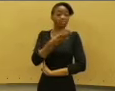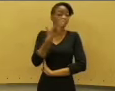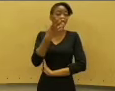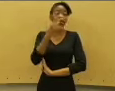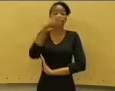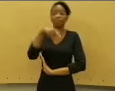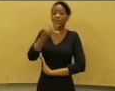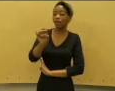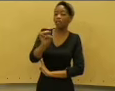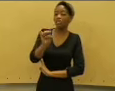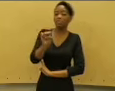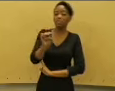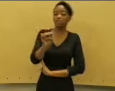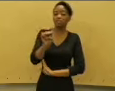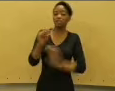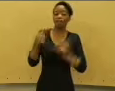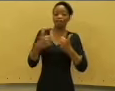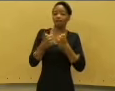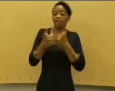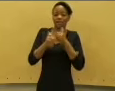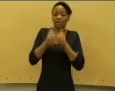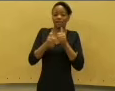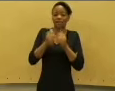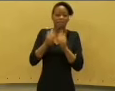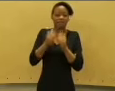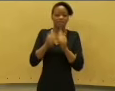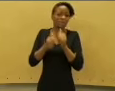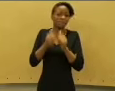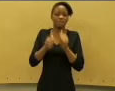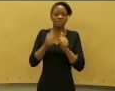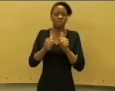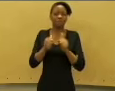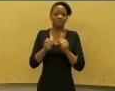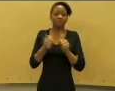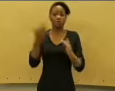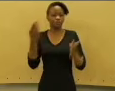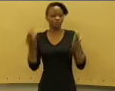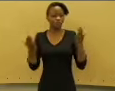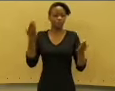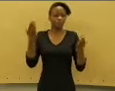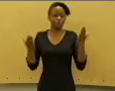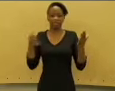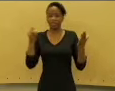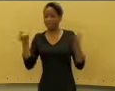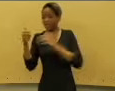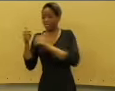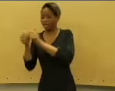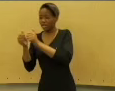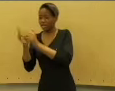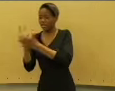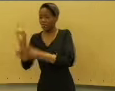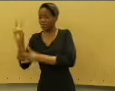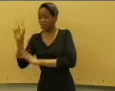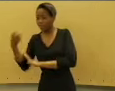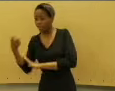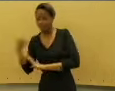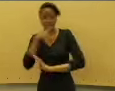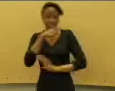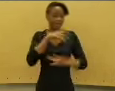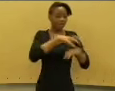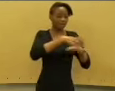and then you considering and weighing the options about how much pleasure you think you're worth, you